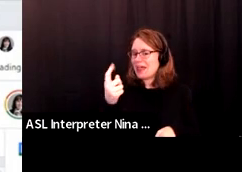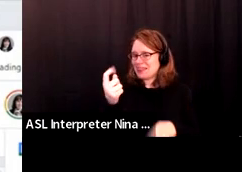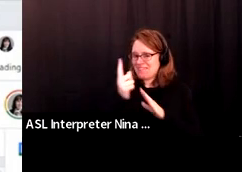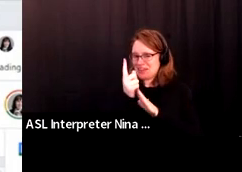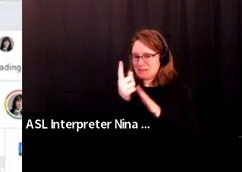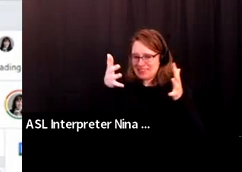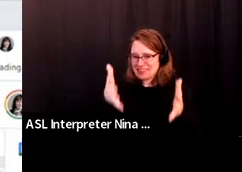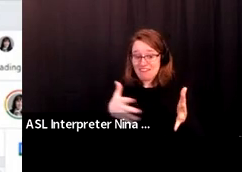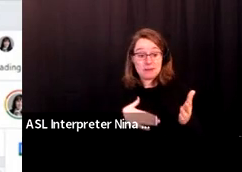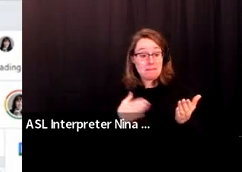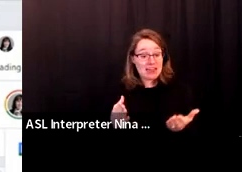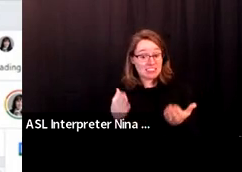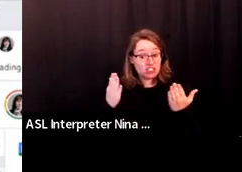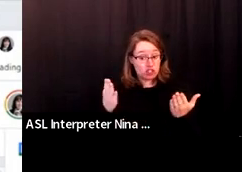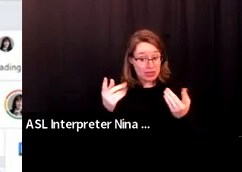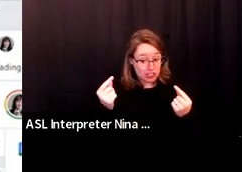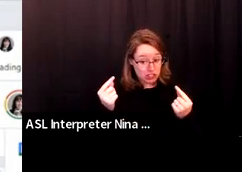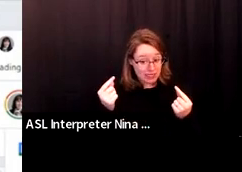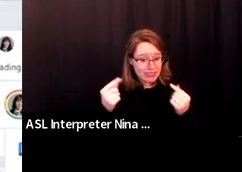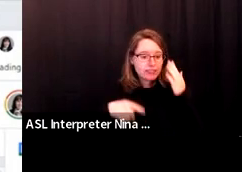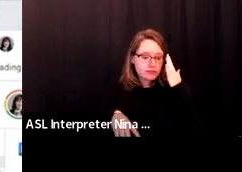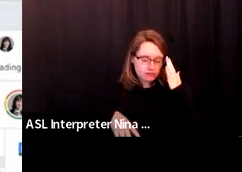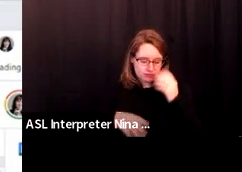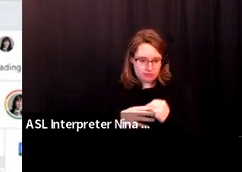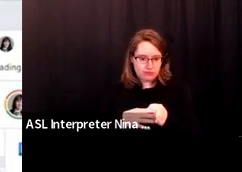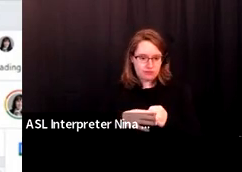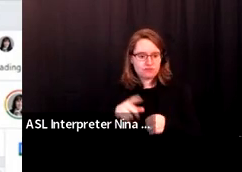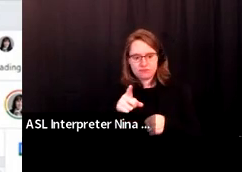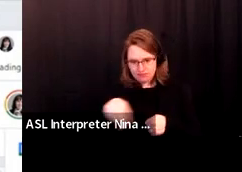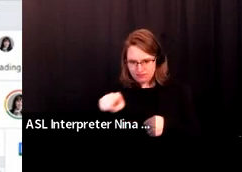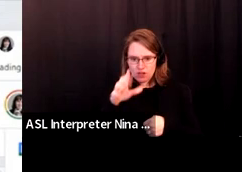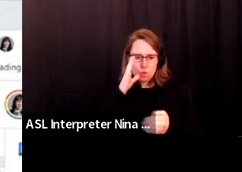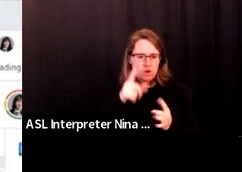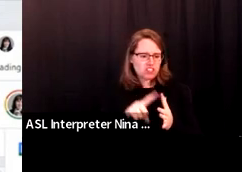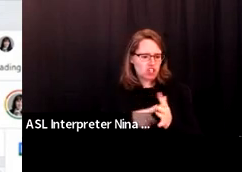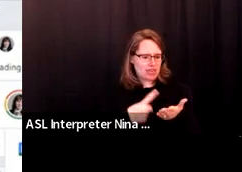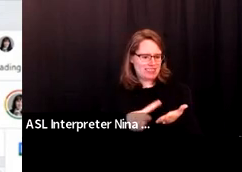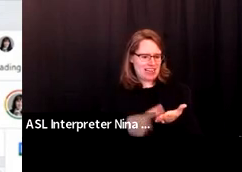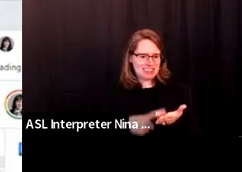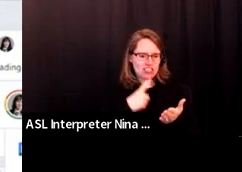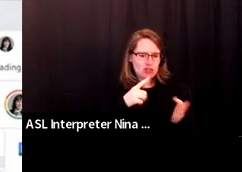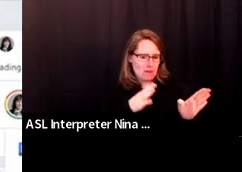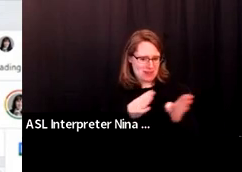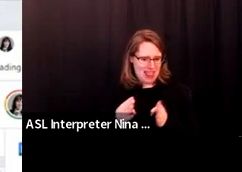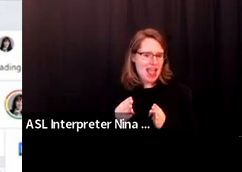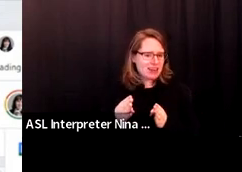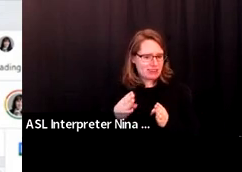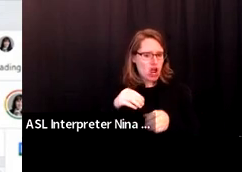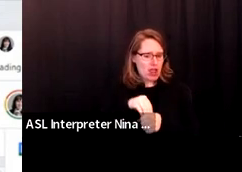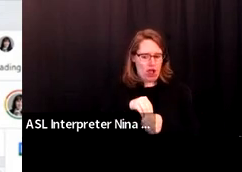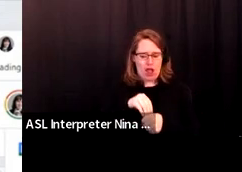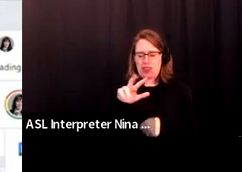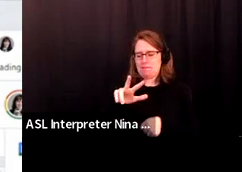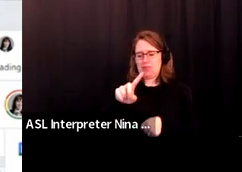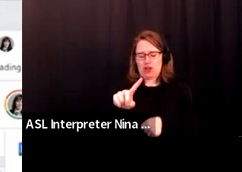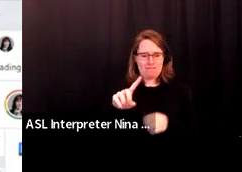suggestion is that we pick up with these at our meeting on the 31st. We're already planning on starting with them. We were just going to take it a step further today